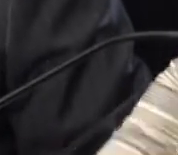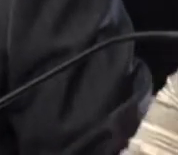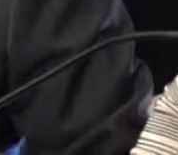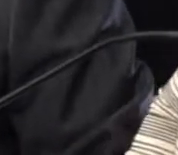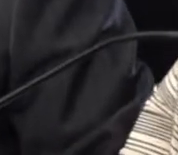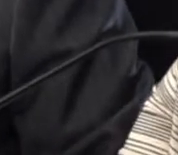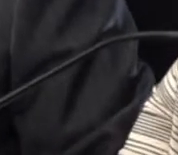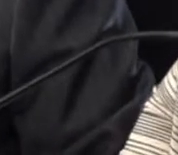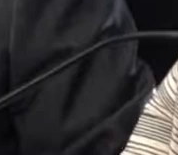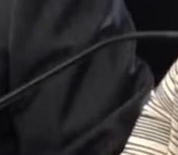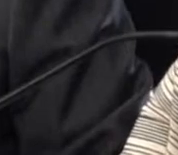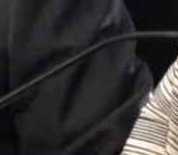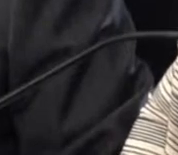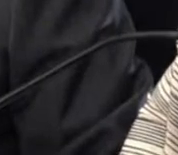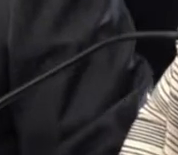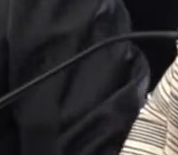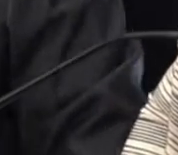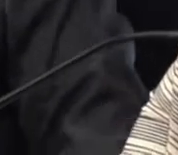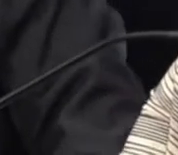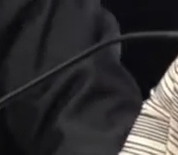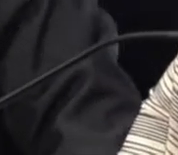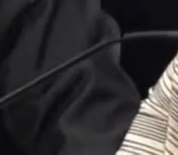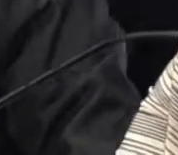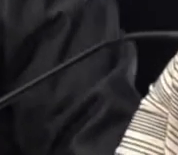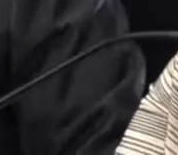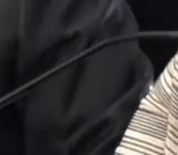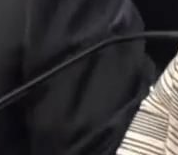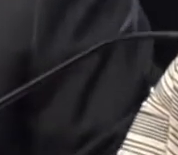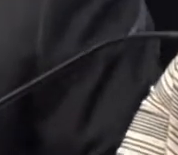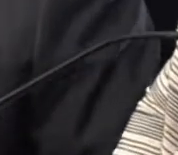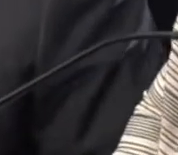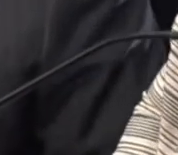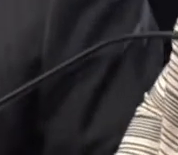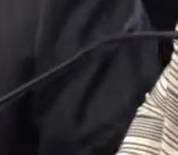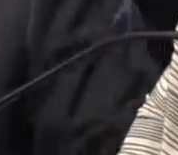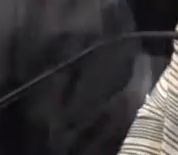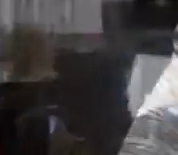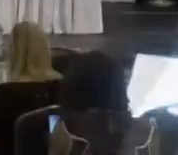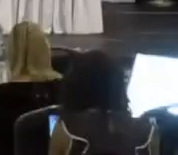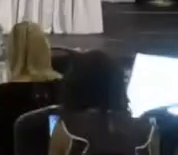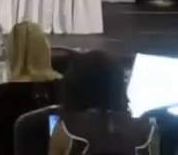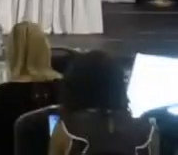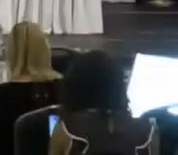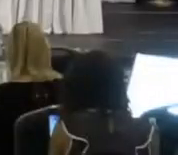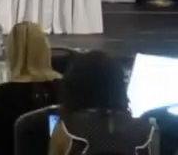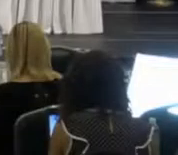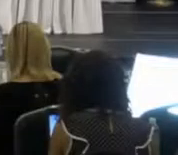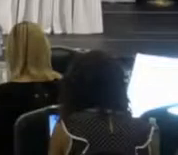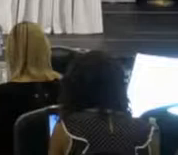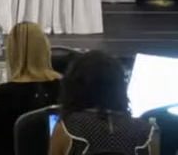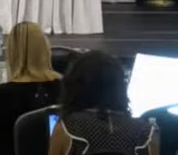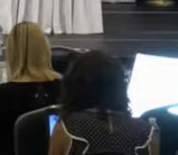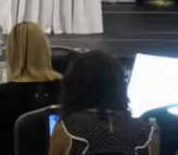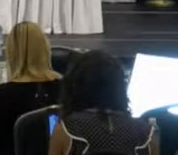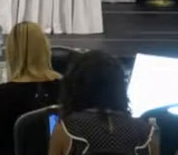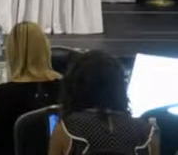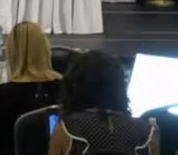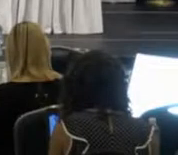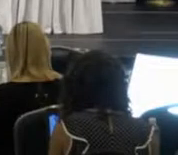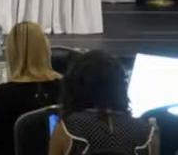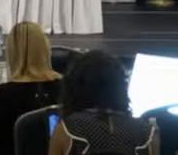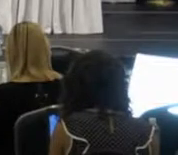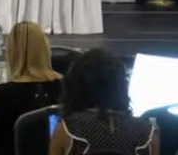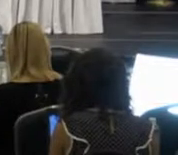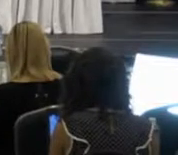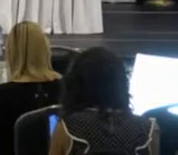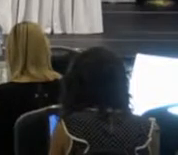The Governor Rosselló's representative, Licenciado Cristian Sobrino. Present. Professor David Skill. Present. Mrs. Ana